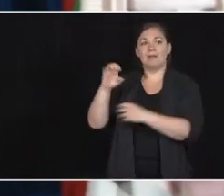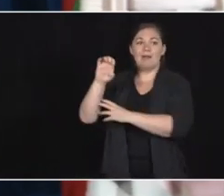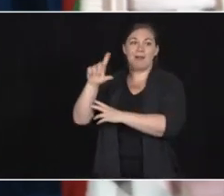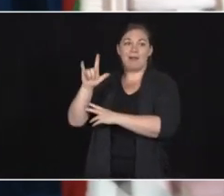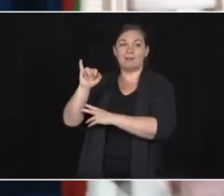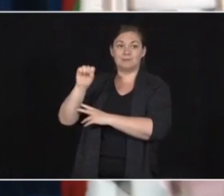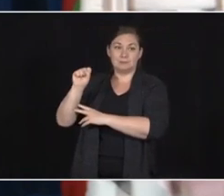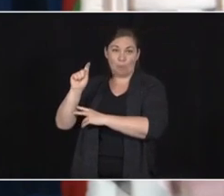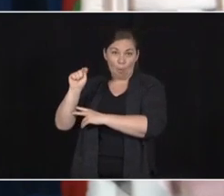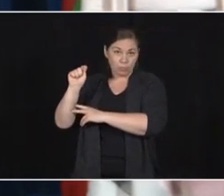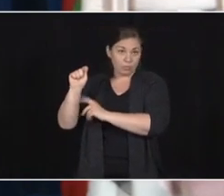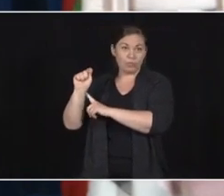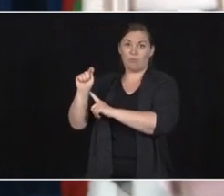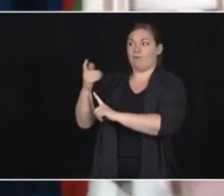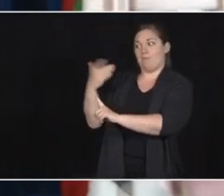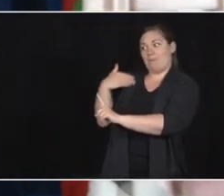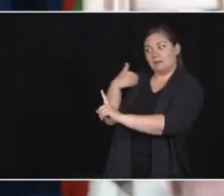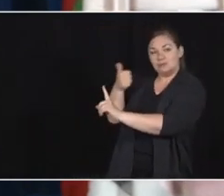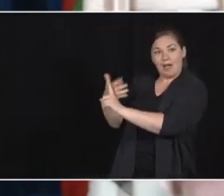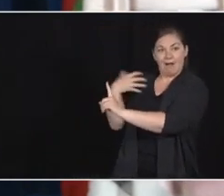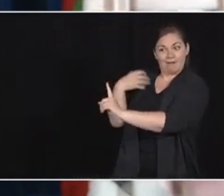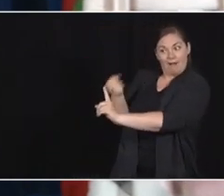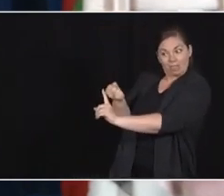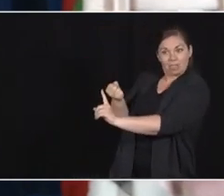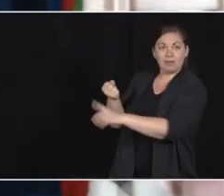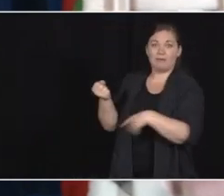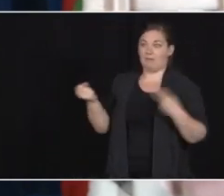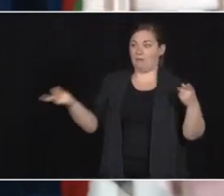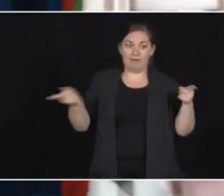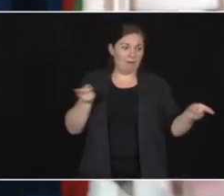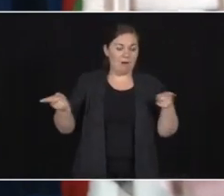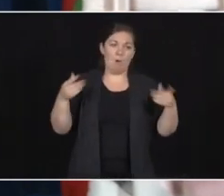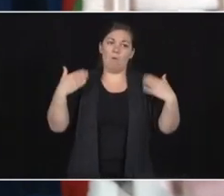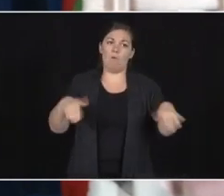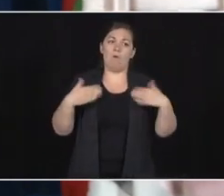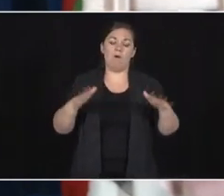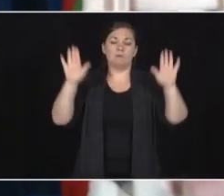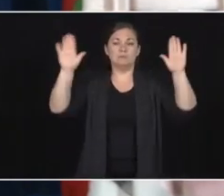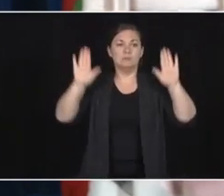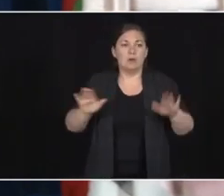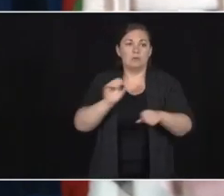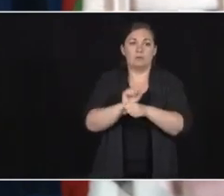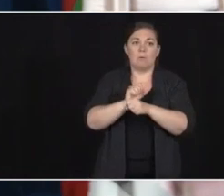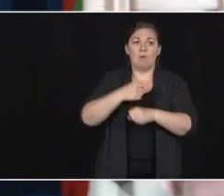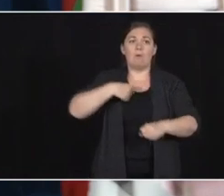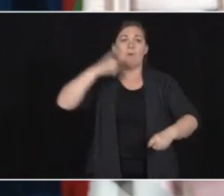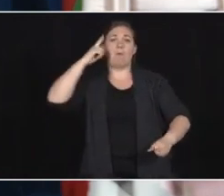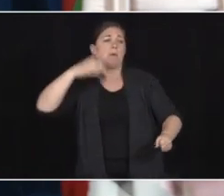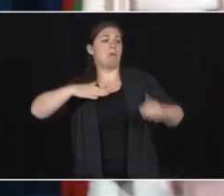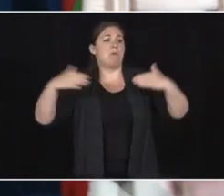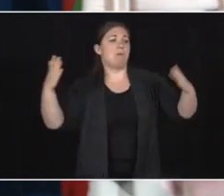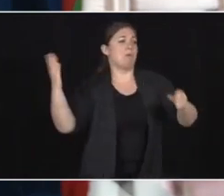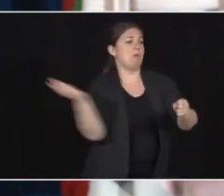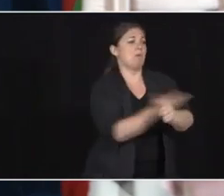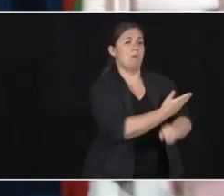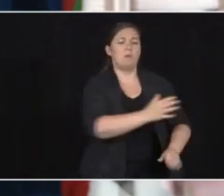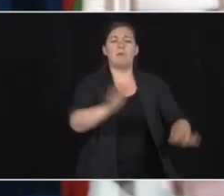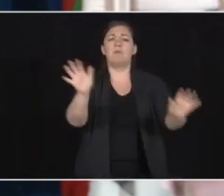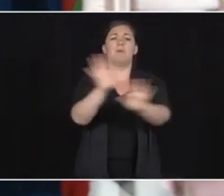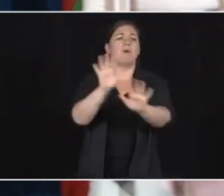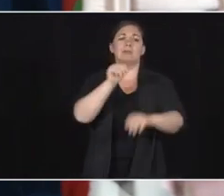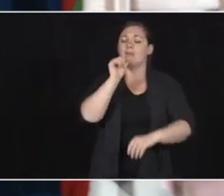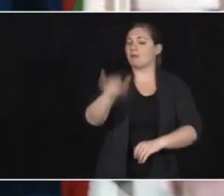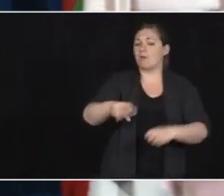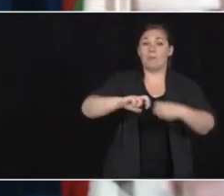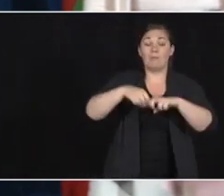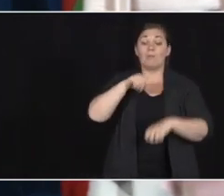And just to have someone be accountable and the heads roll, no, that it doesn't work that way. The heads should have been rolling for decades down here, and